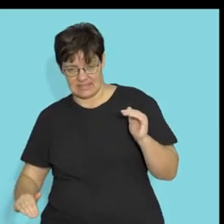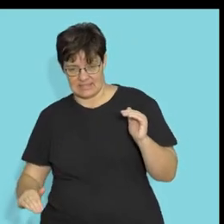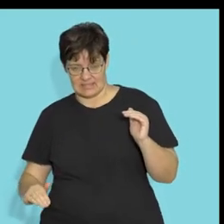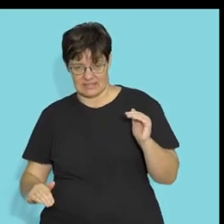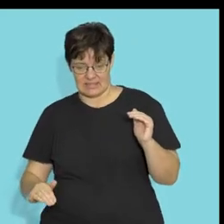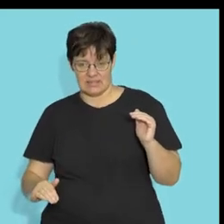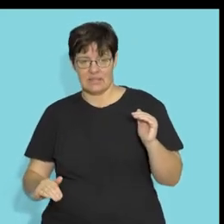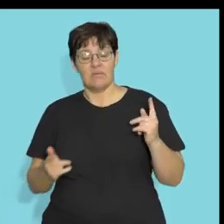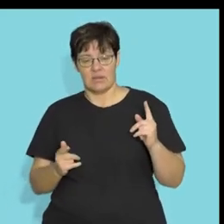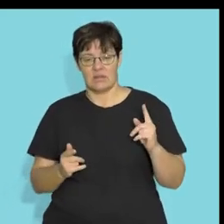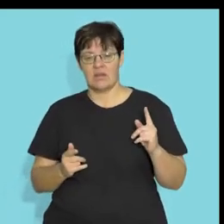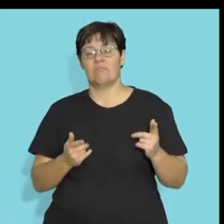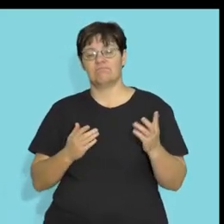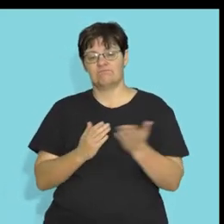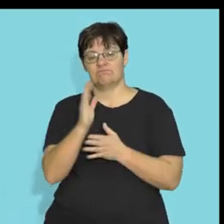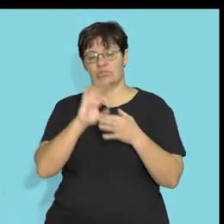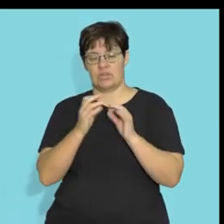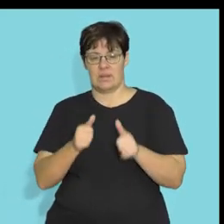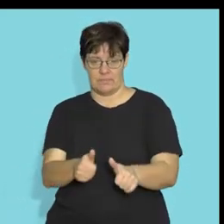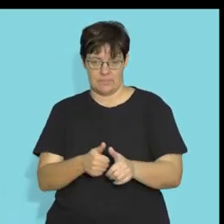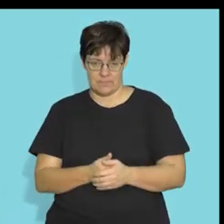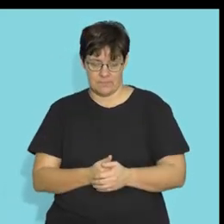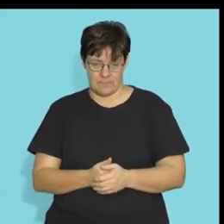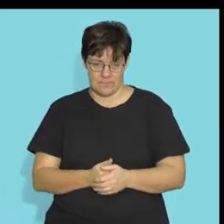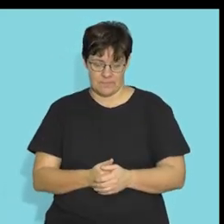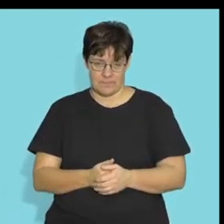of energy as we move through a food chain.